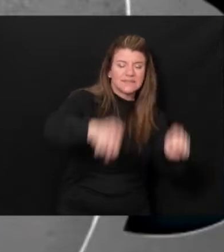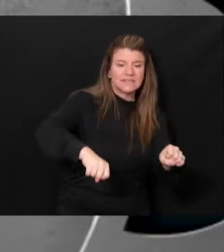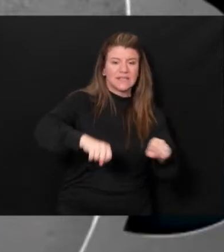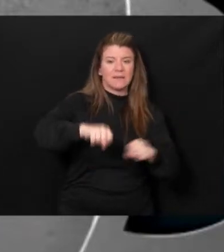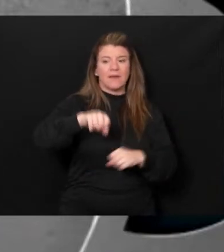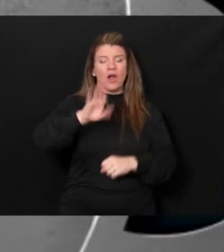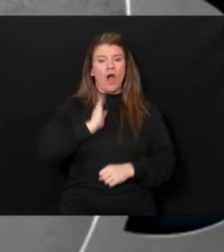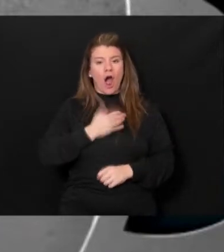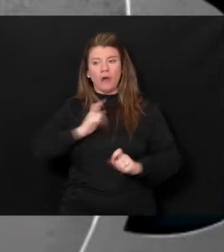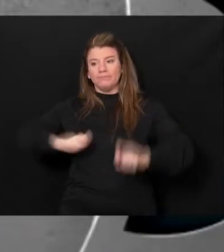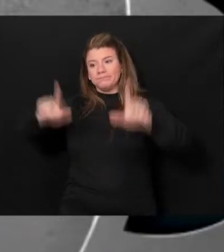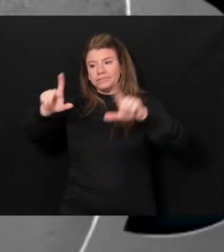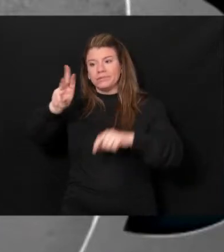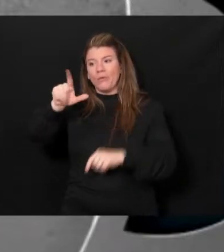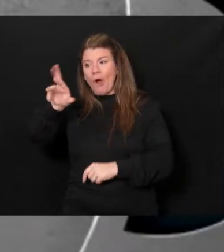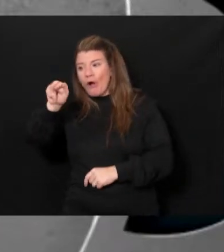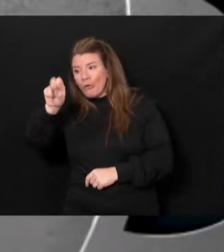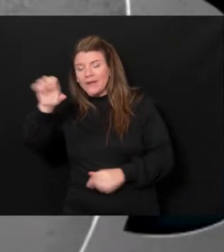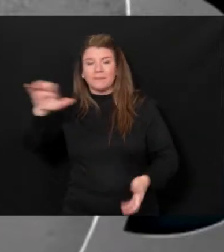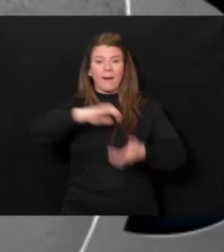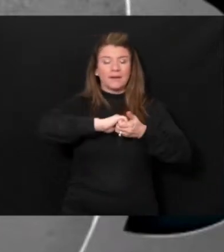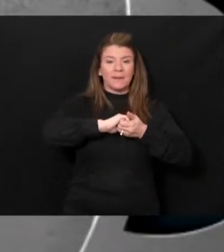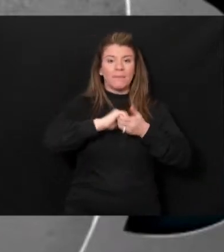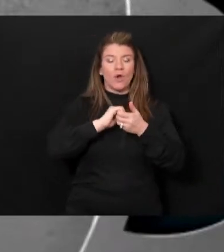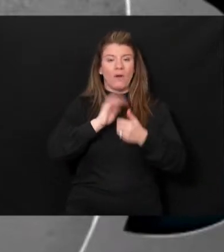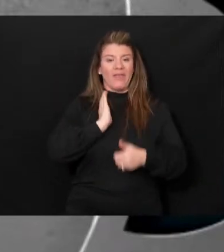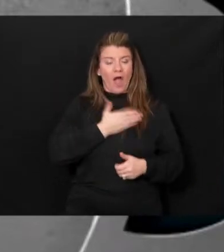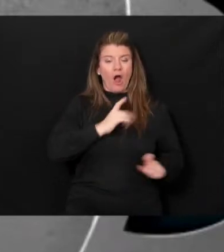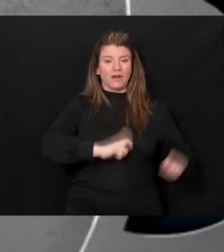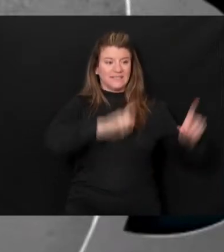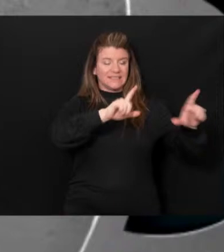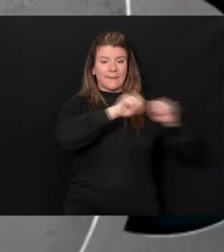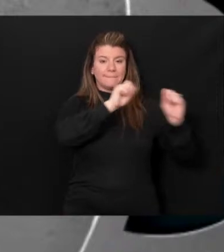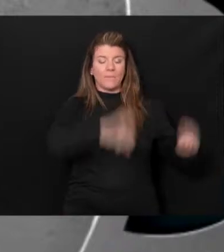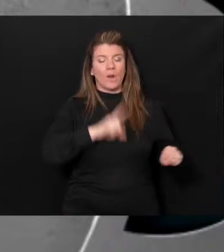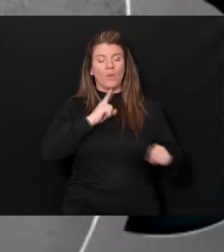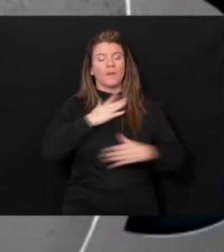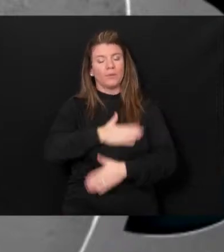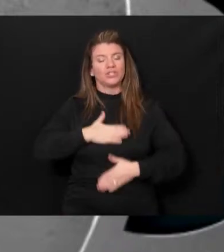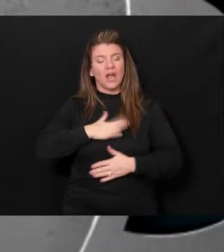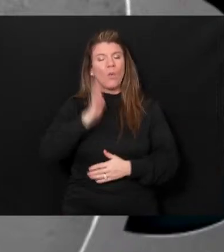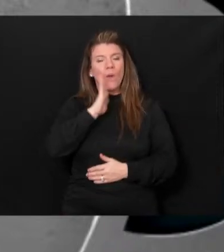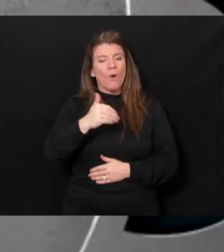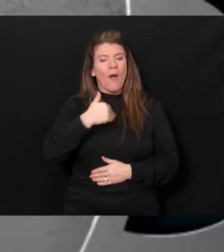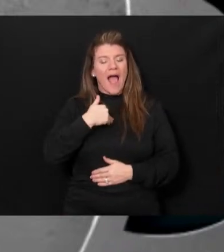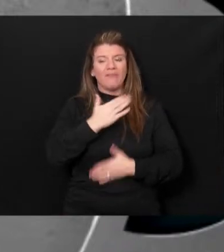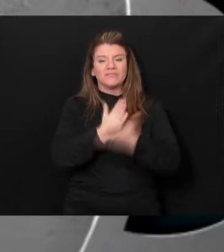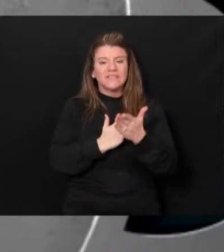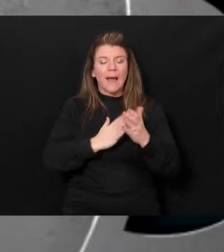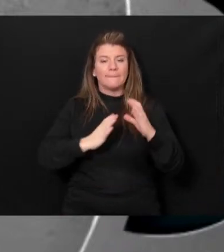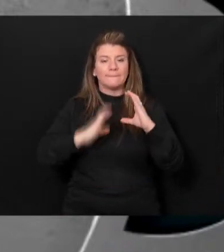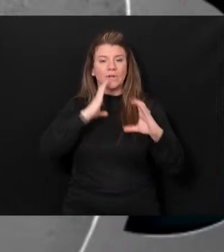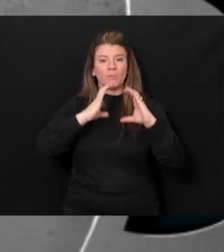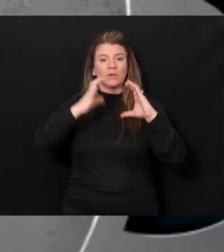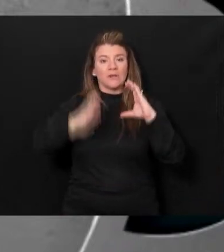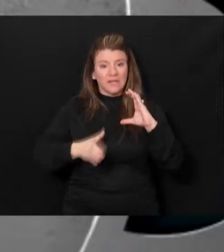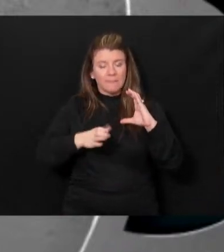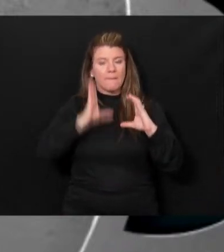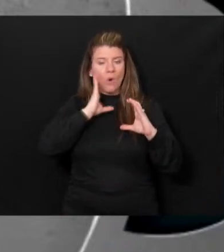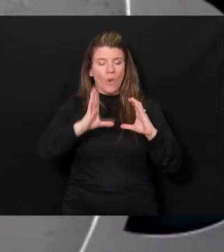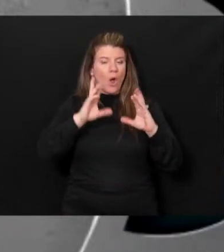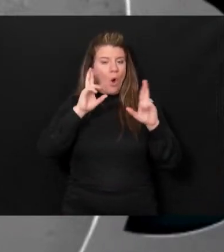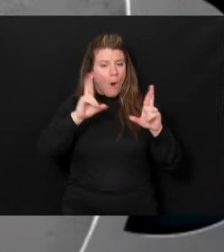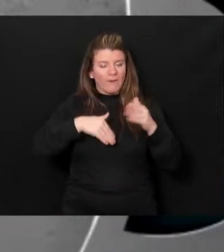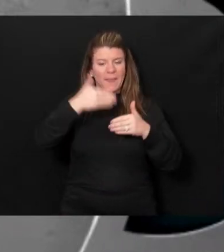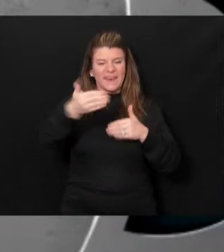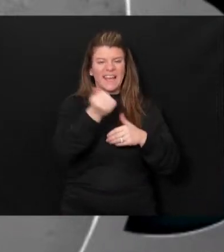system, and the Walgreens partnerships, which we do appreciate, I think we're going to have these communications, but hopefully in the next couple